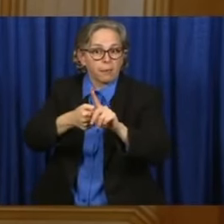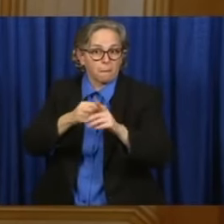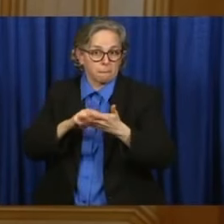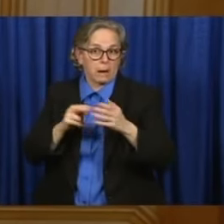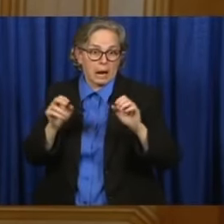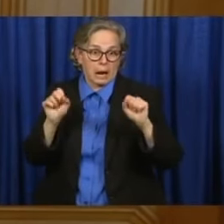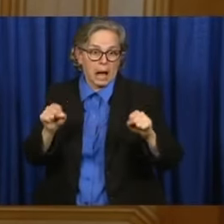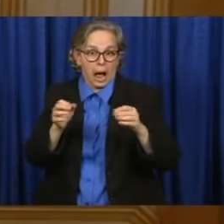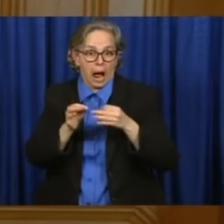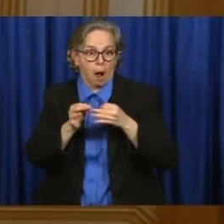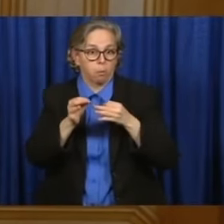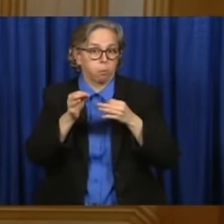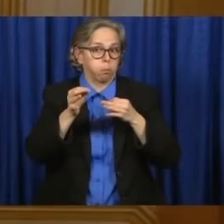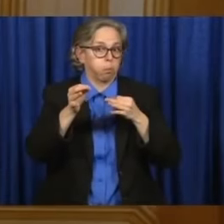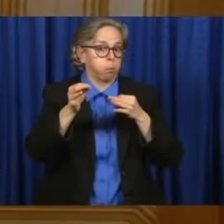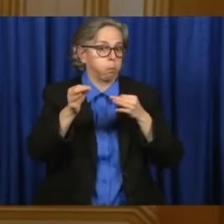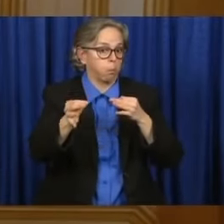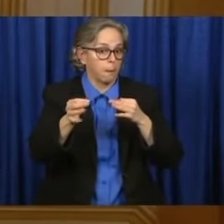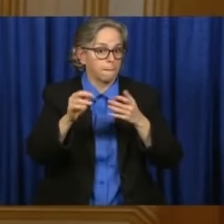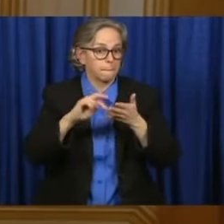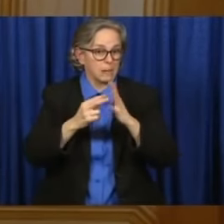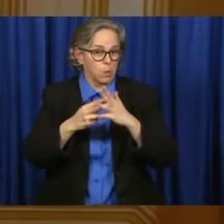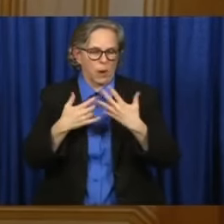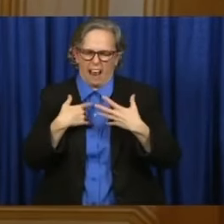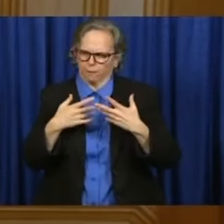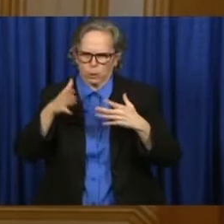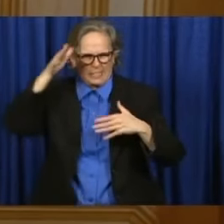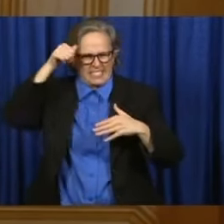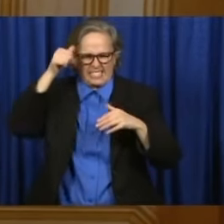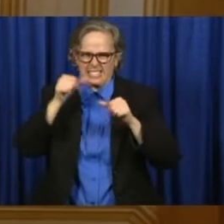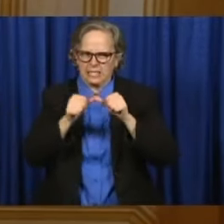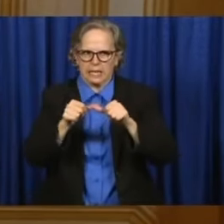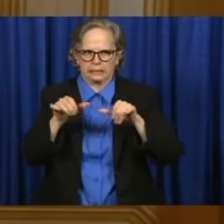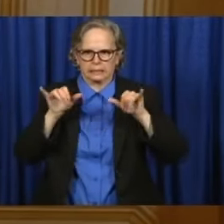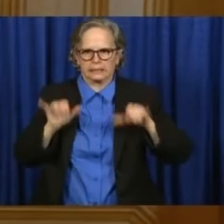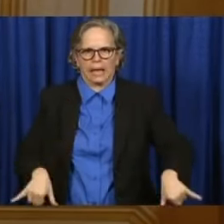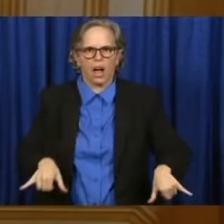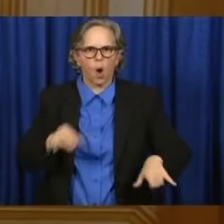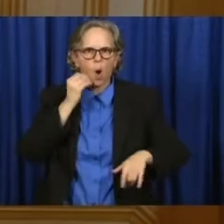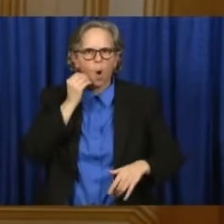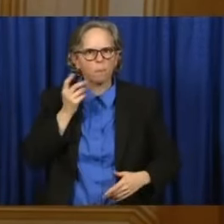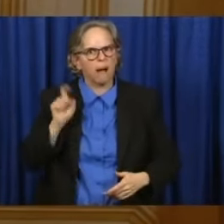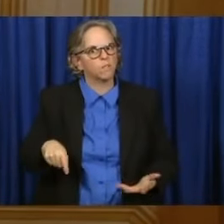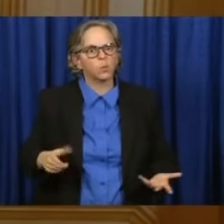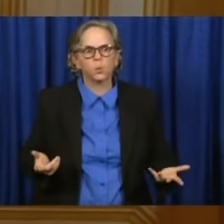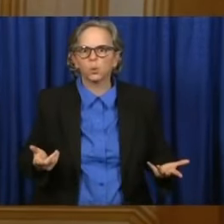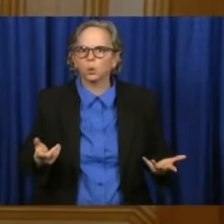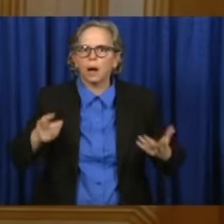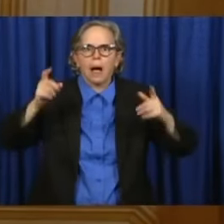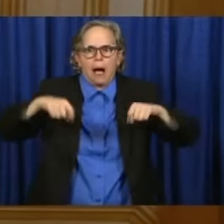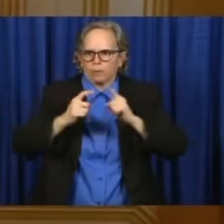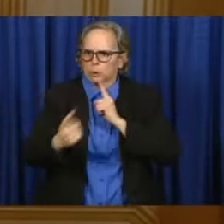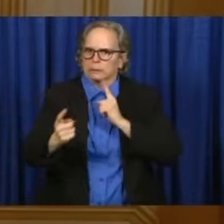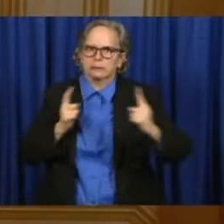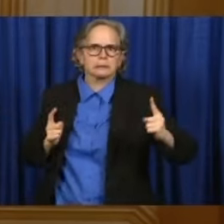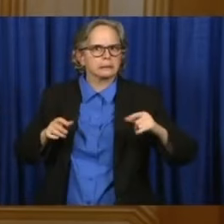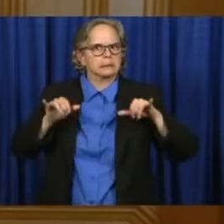we will continue to have to stay at home. We're going to continue to have to do what we have to do.